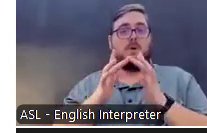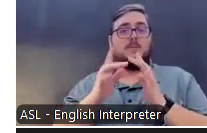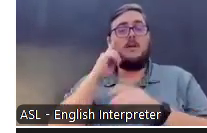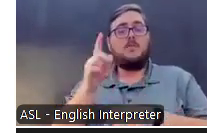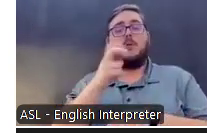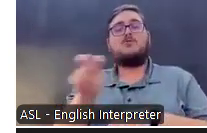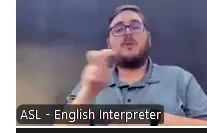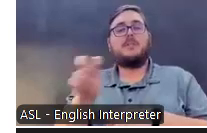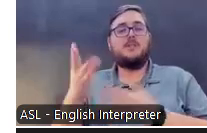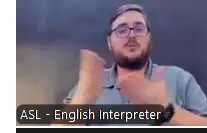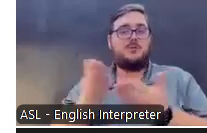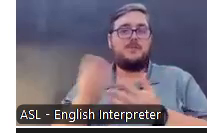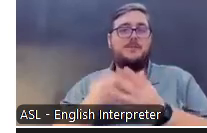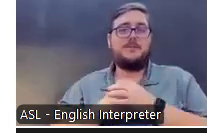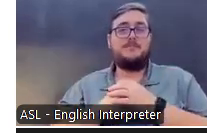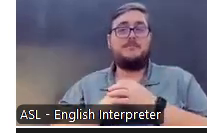Next slide, please.